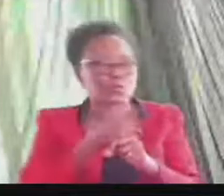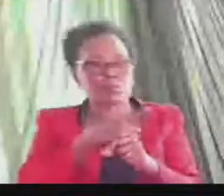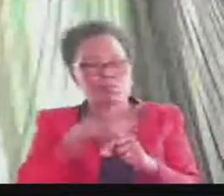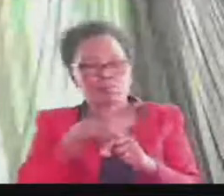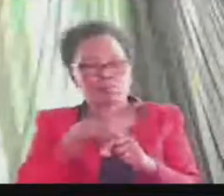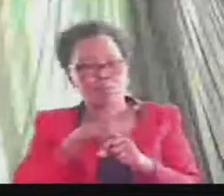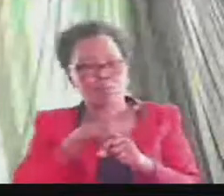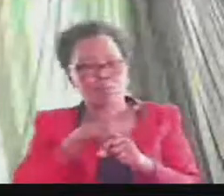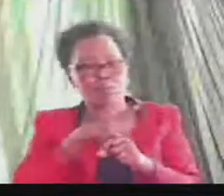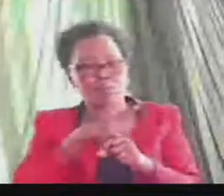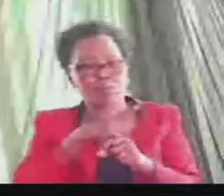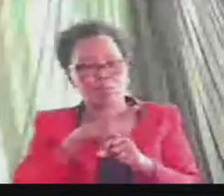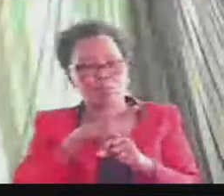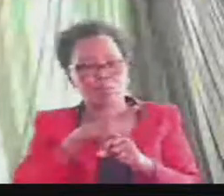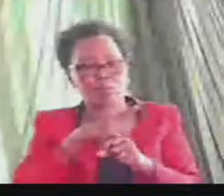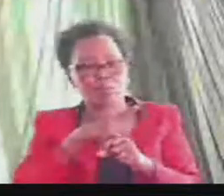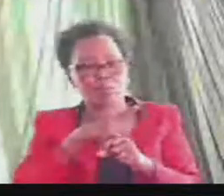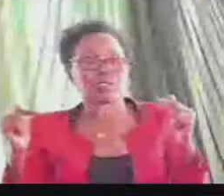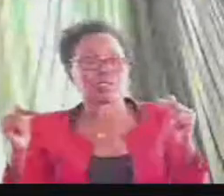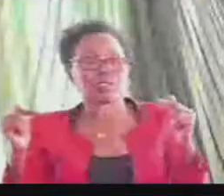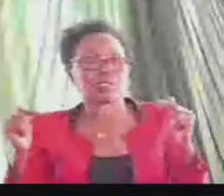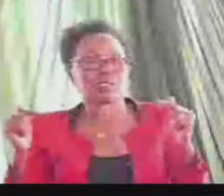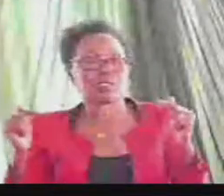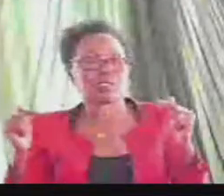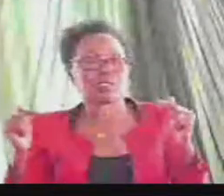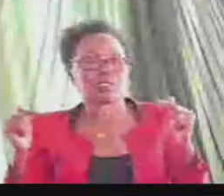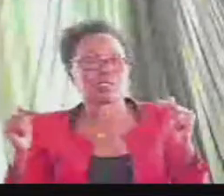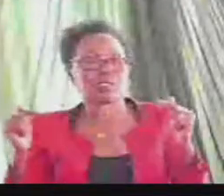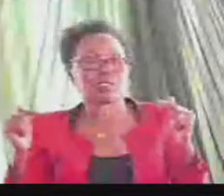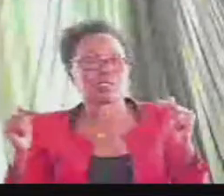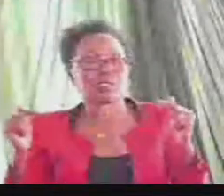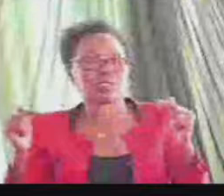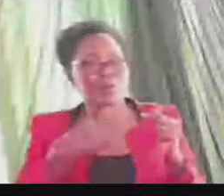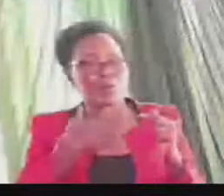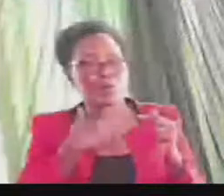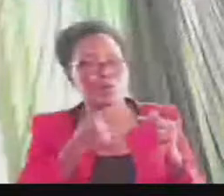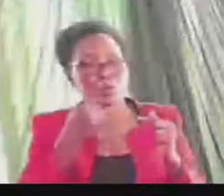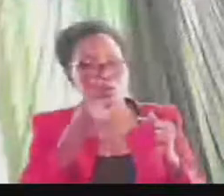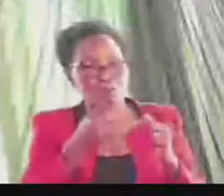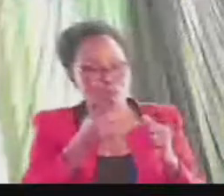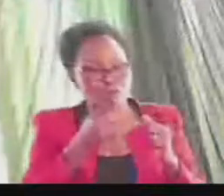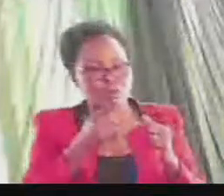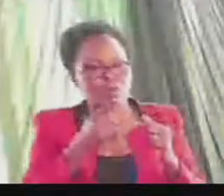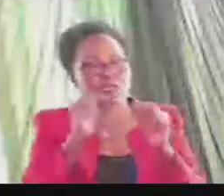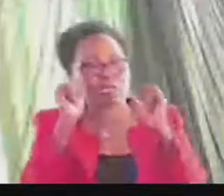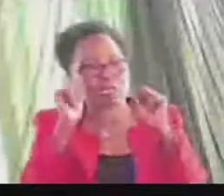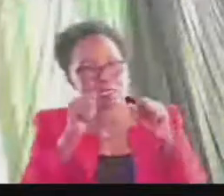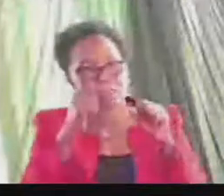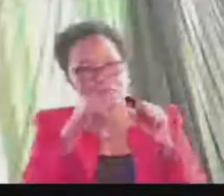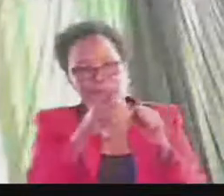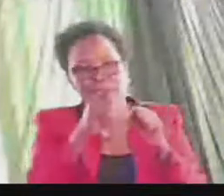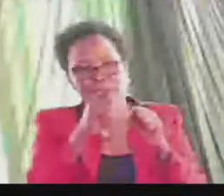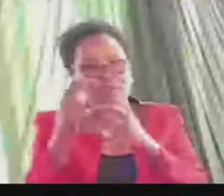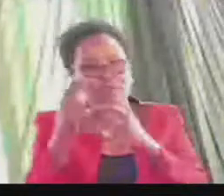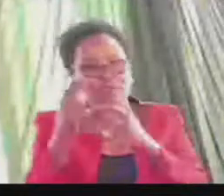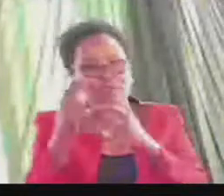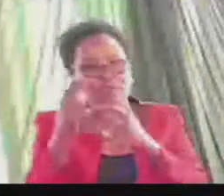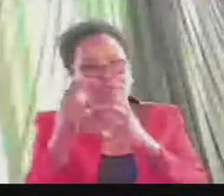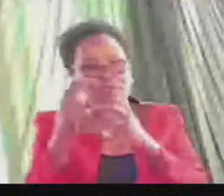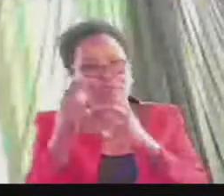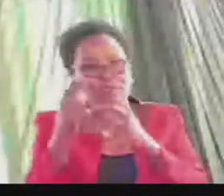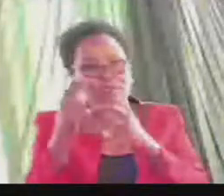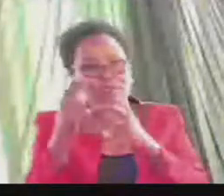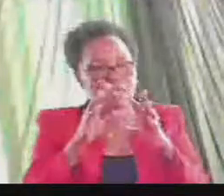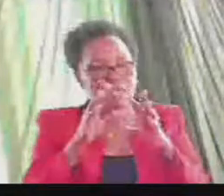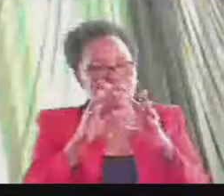it. Now, I wonder, as a Chief Justice, in as much as it is not your responsibility to interfere